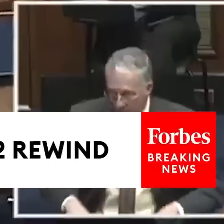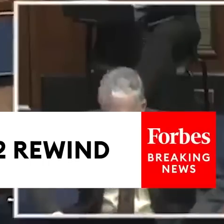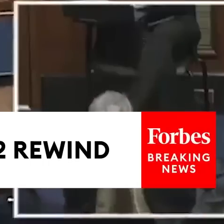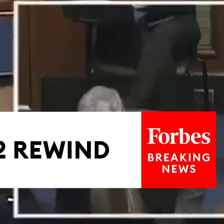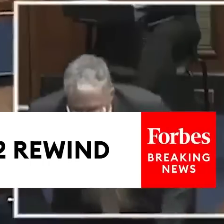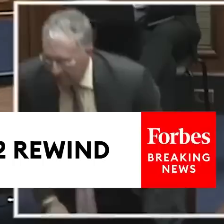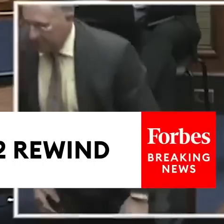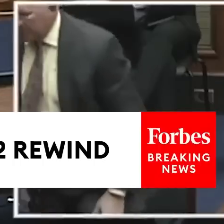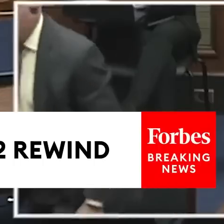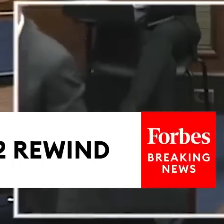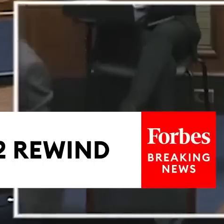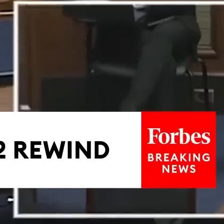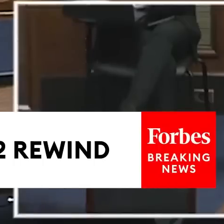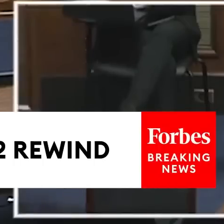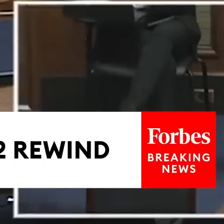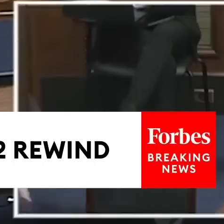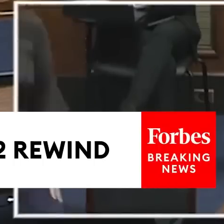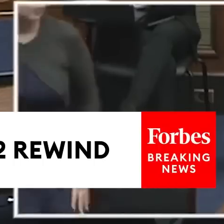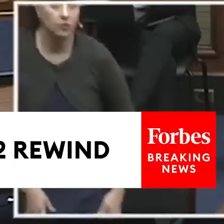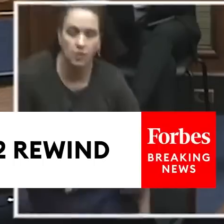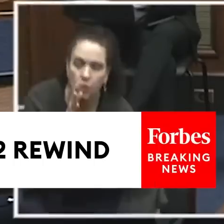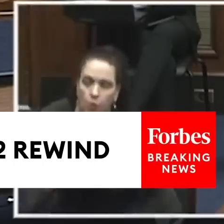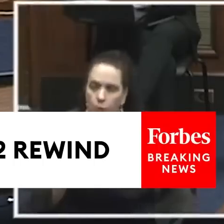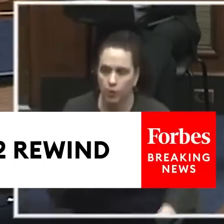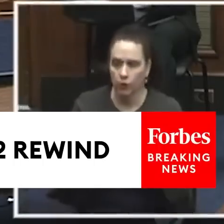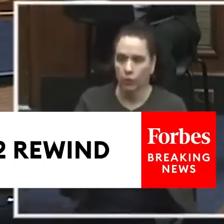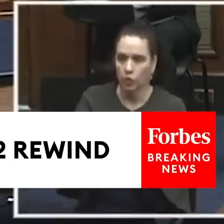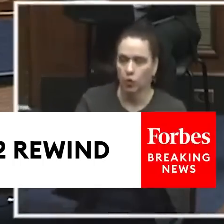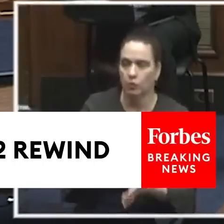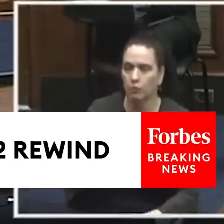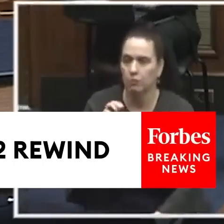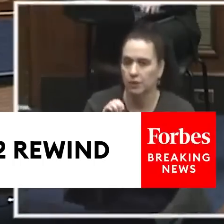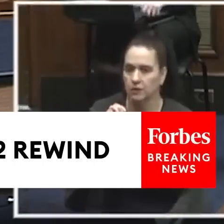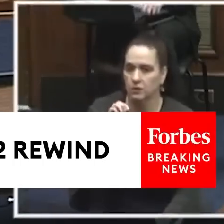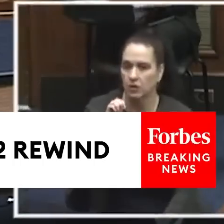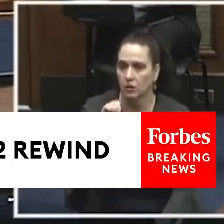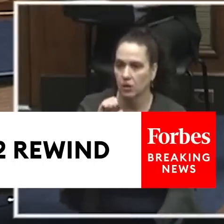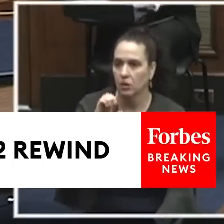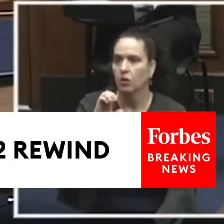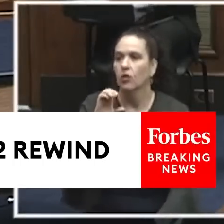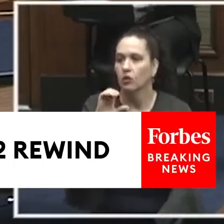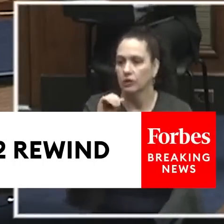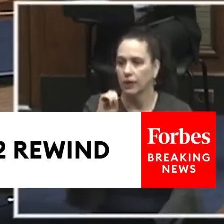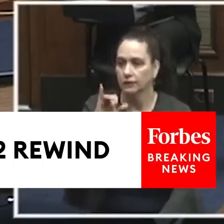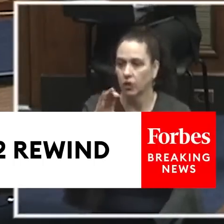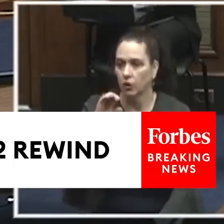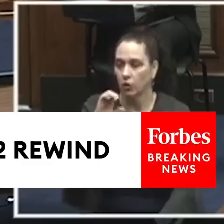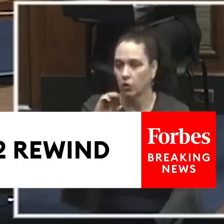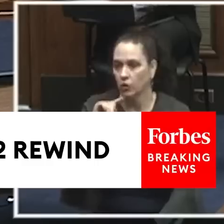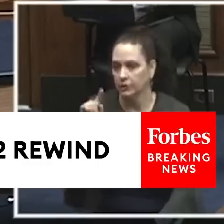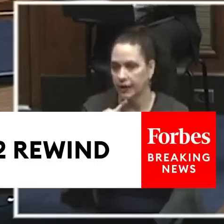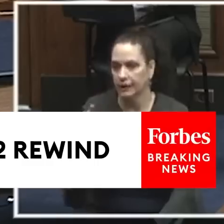York, Ms. Ocasio-Cortez, is recognized for 5 minutes. Thank you so much, Chairwoman Bush, and to all of